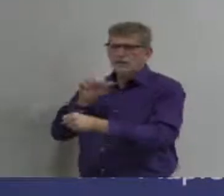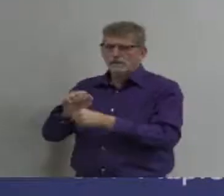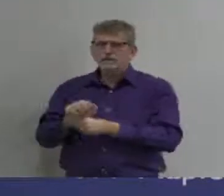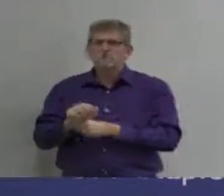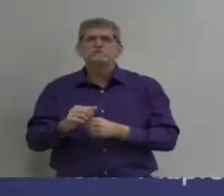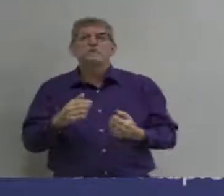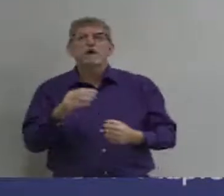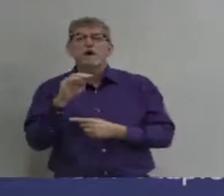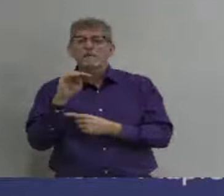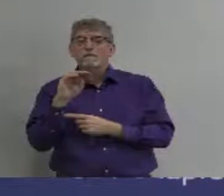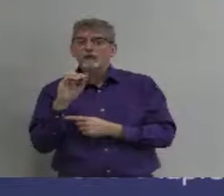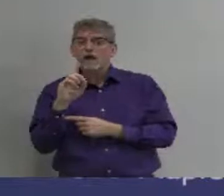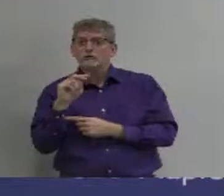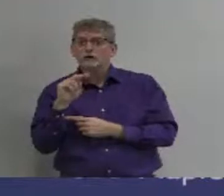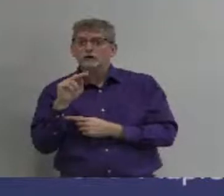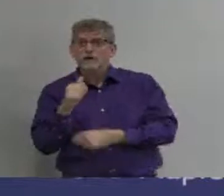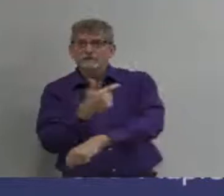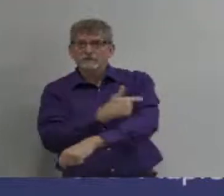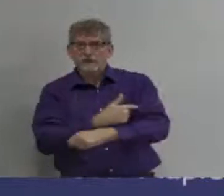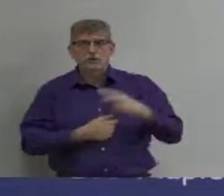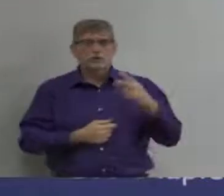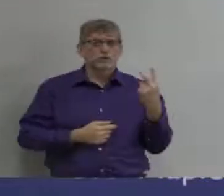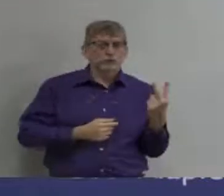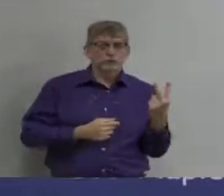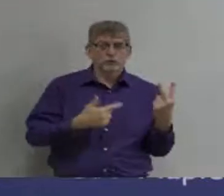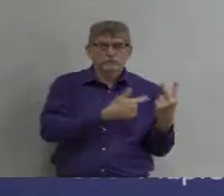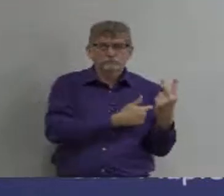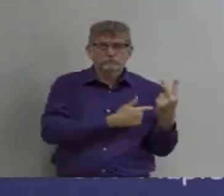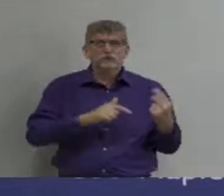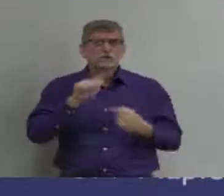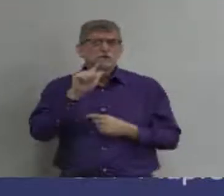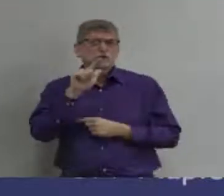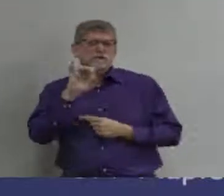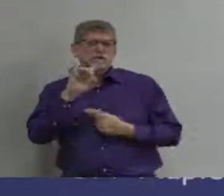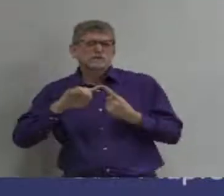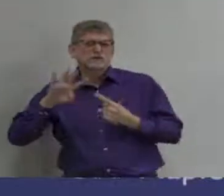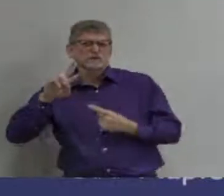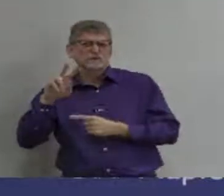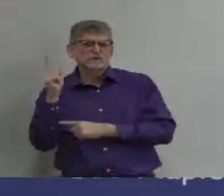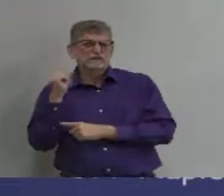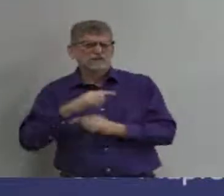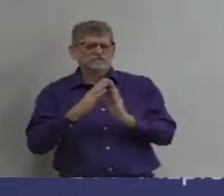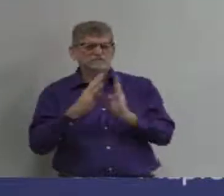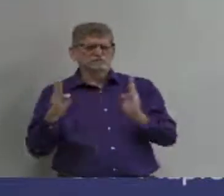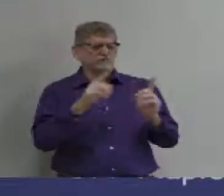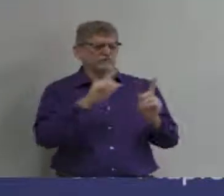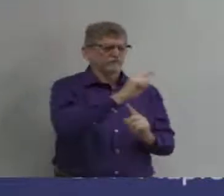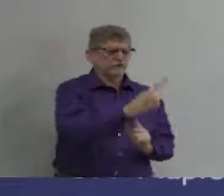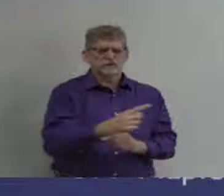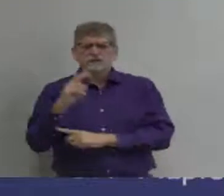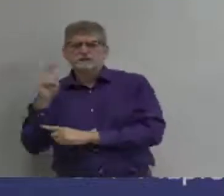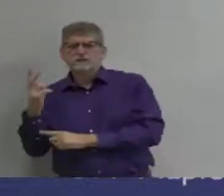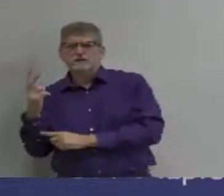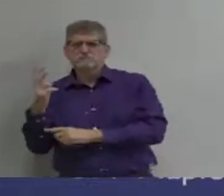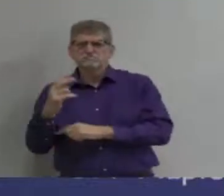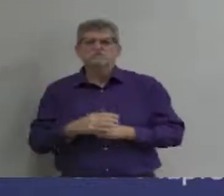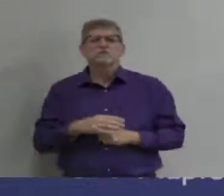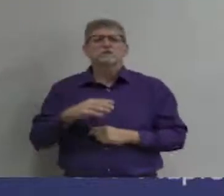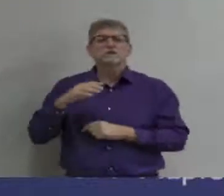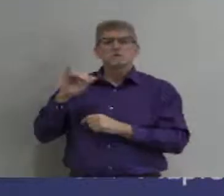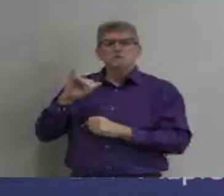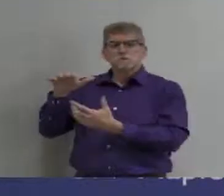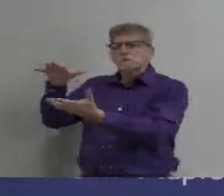doses are given 28 to 42 days apart. We also have begun receiving small supplies of the Johnson & Johnson